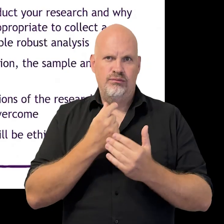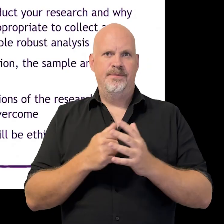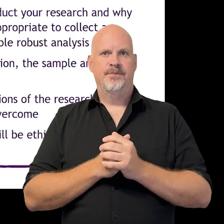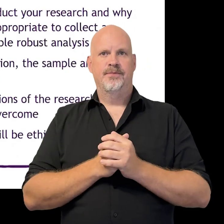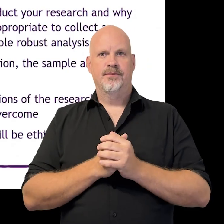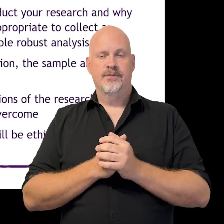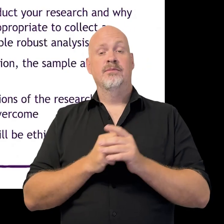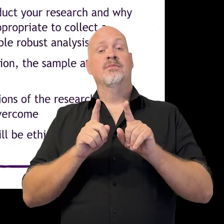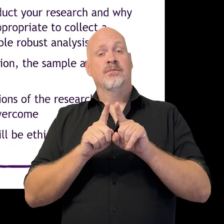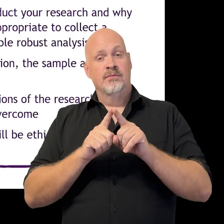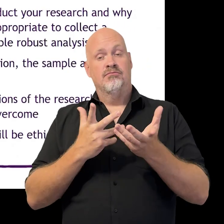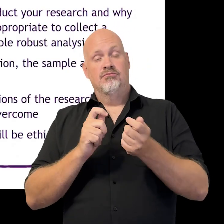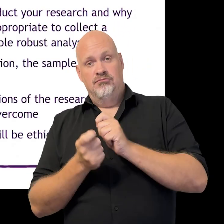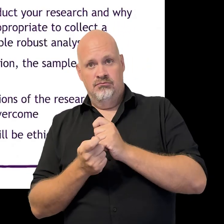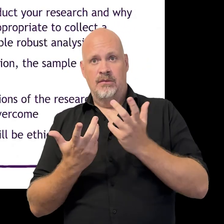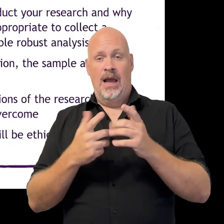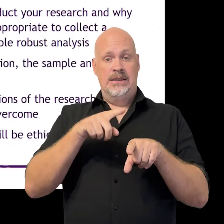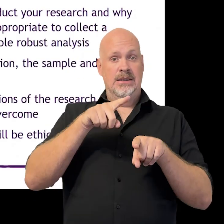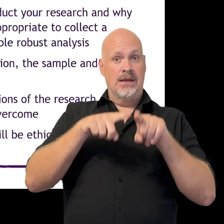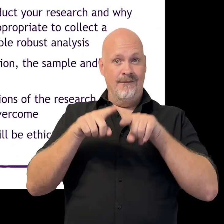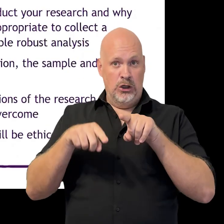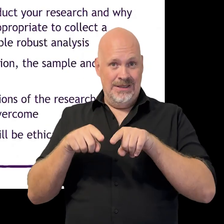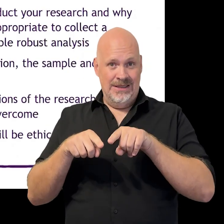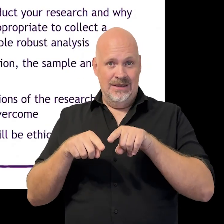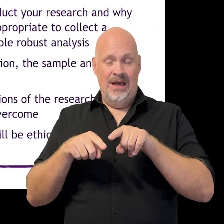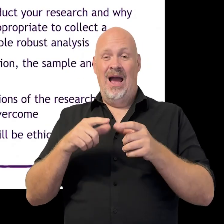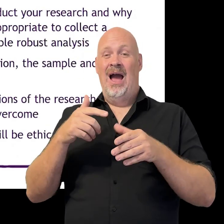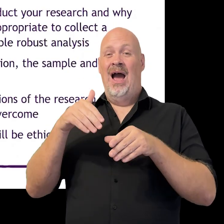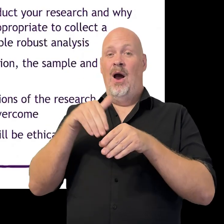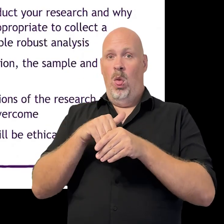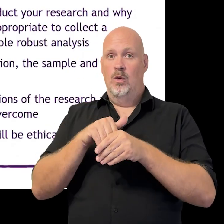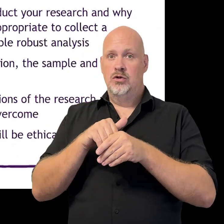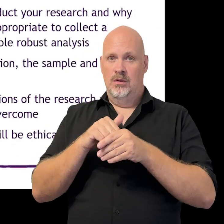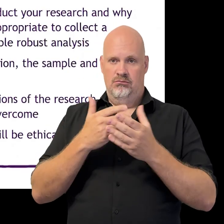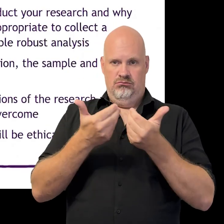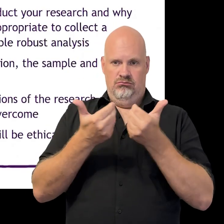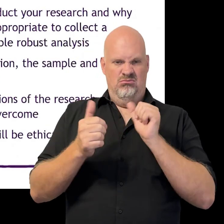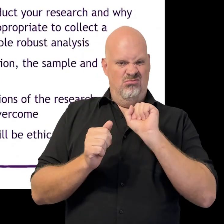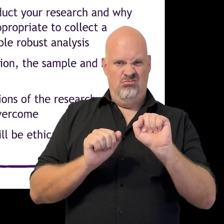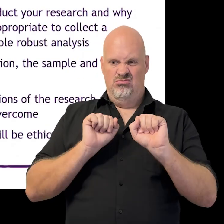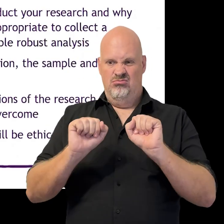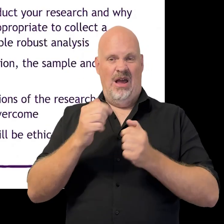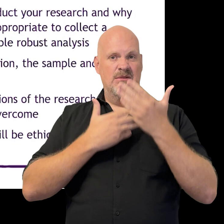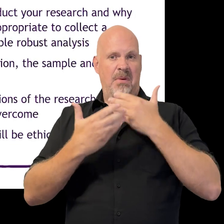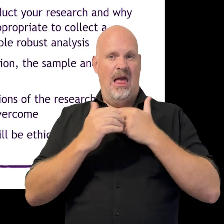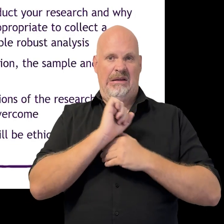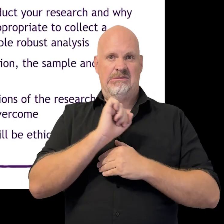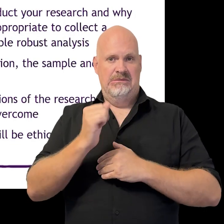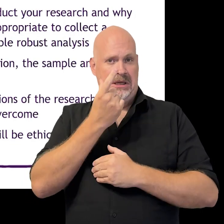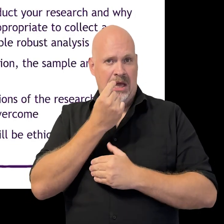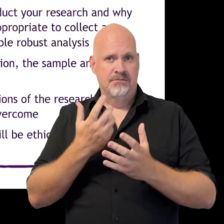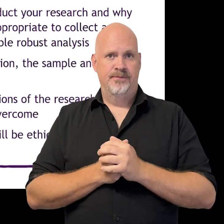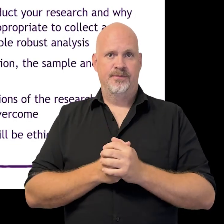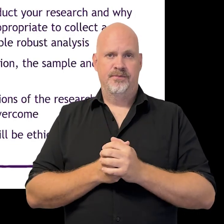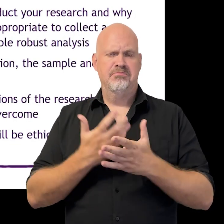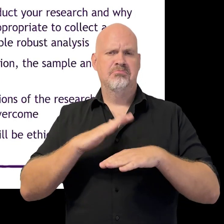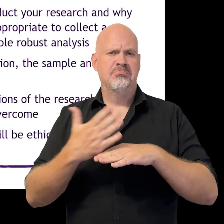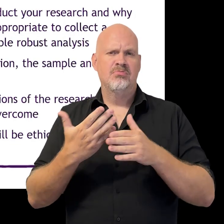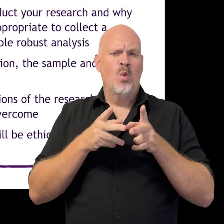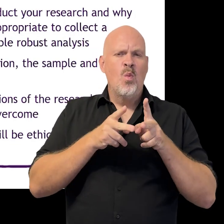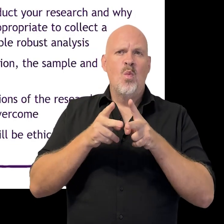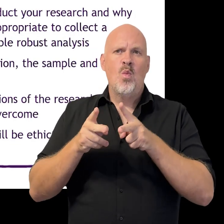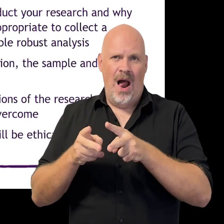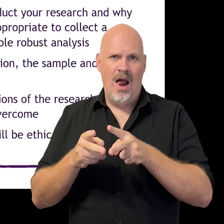conducting your research, that it is conducted by you, personally by you, and that it needs to be